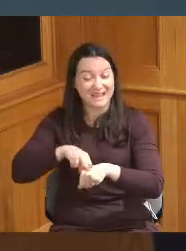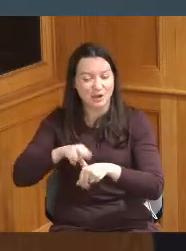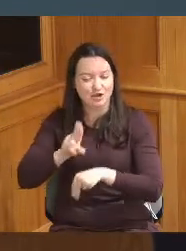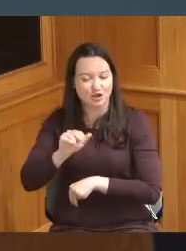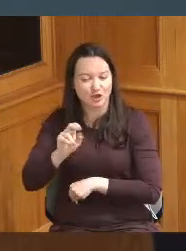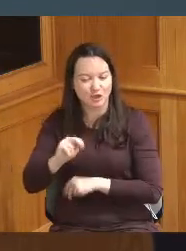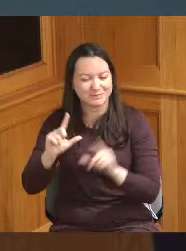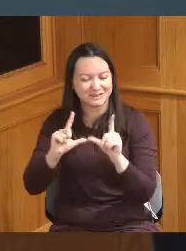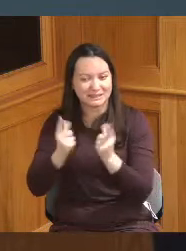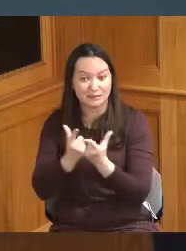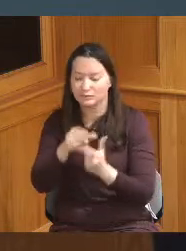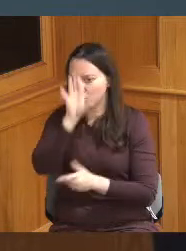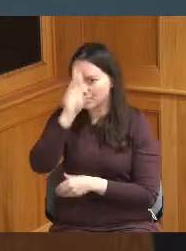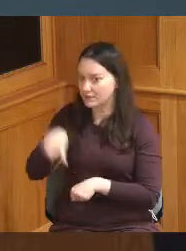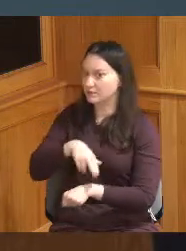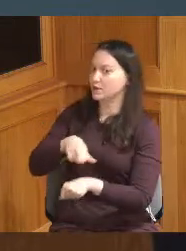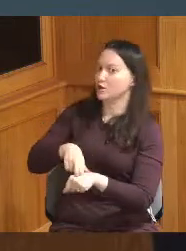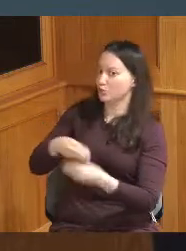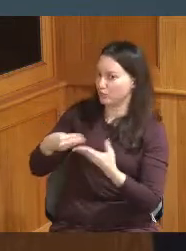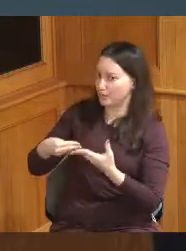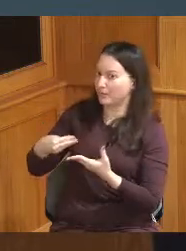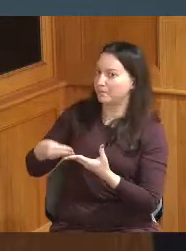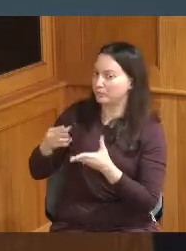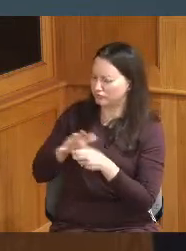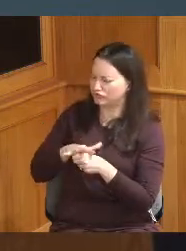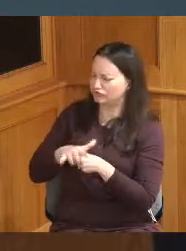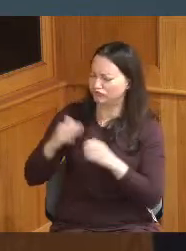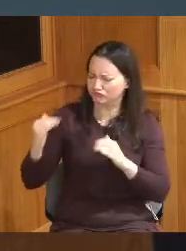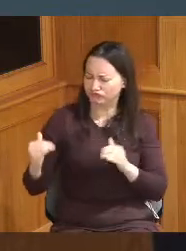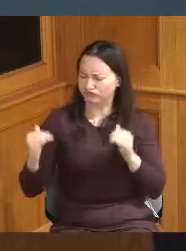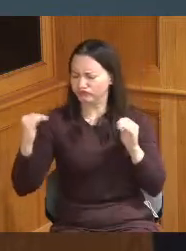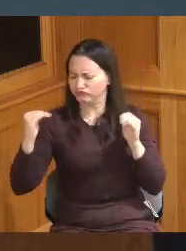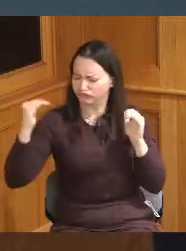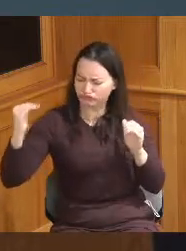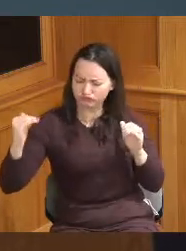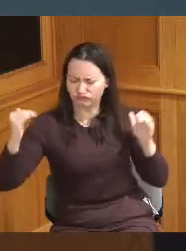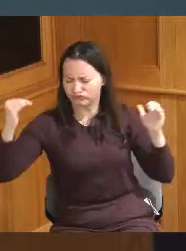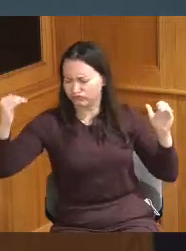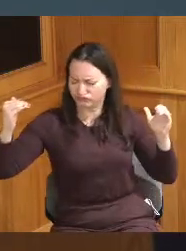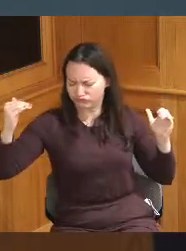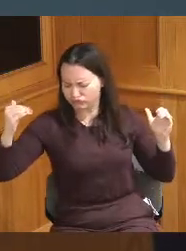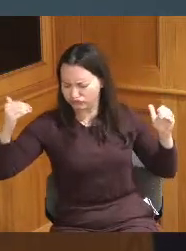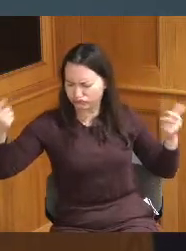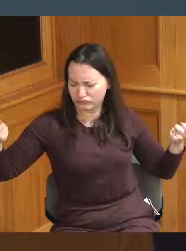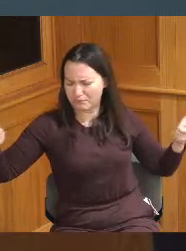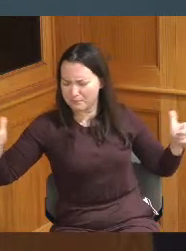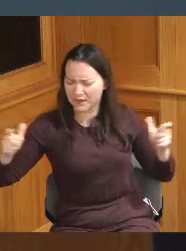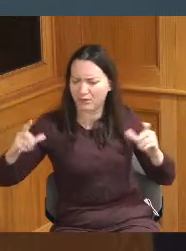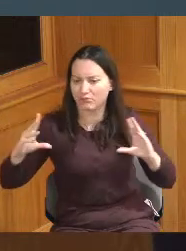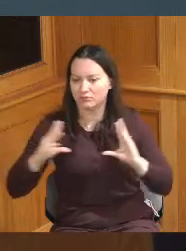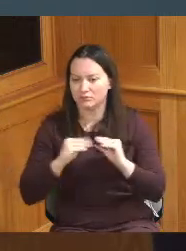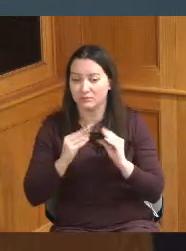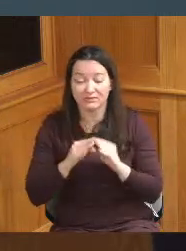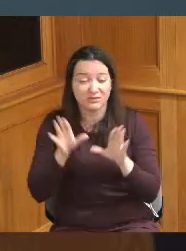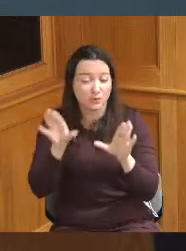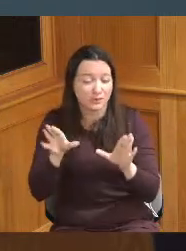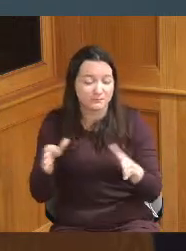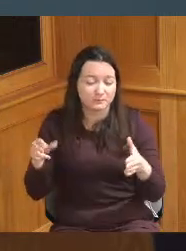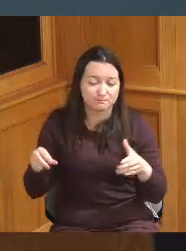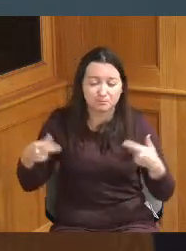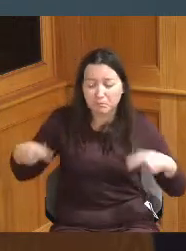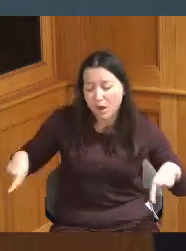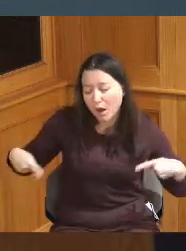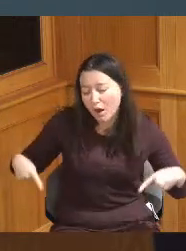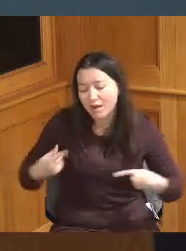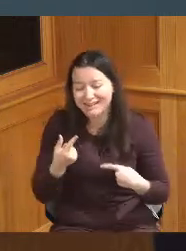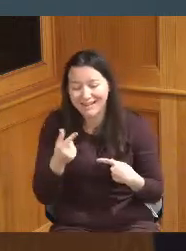course, National has a lot more resources and they step up and they put on a great conference and great galas, but